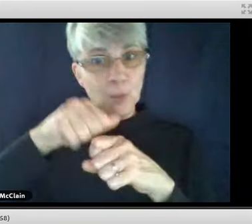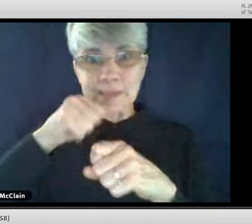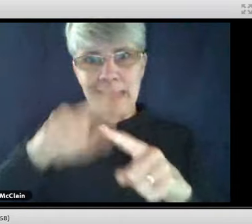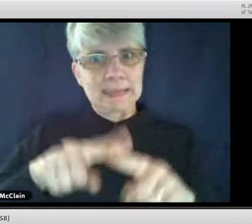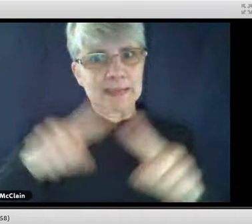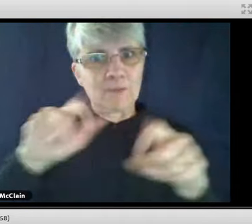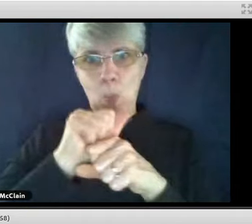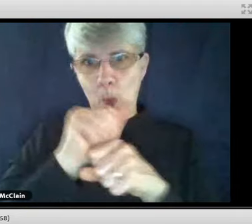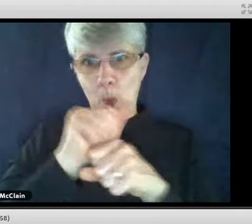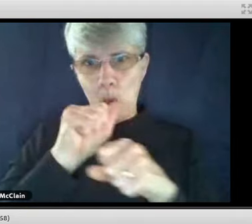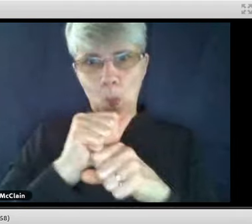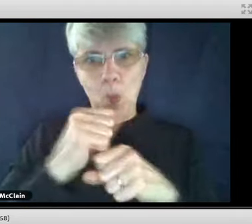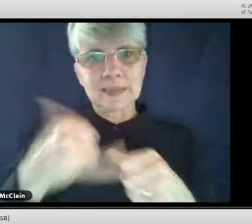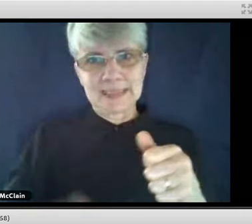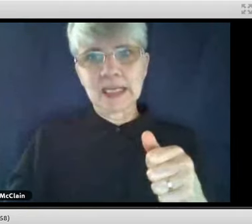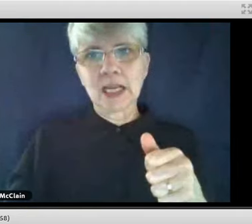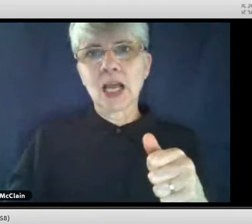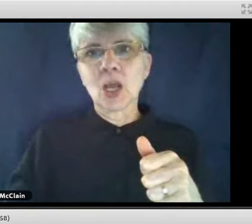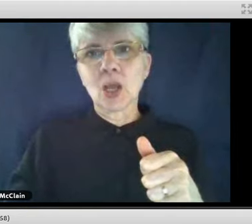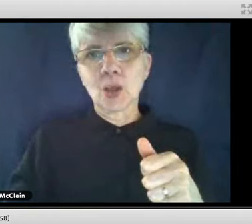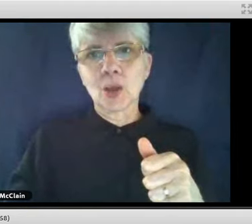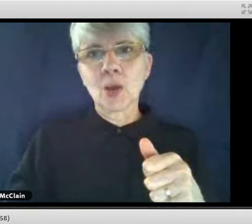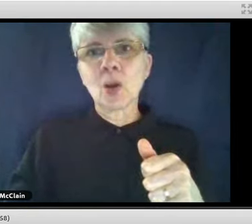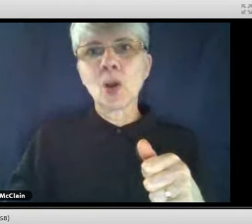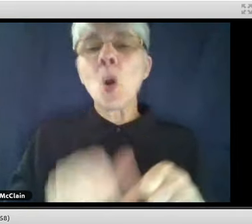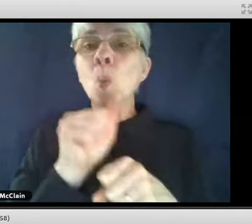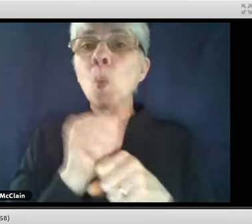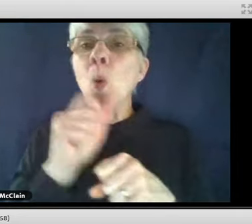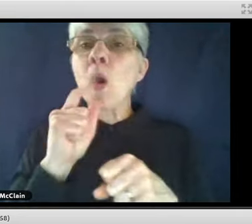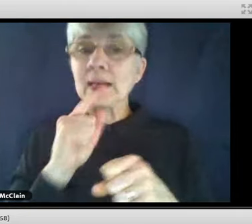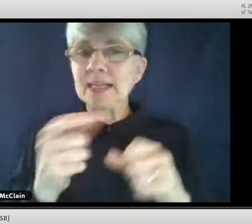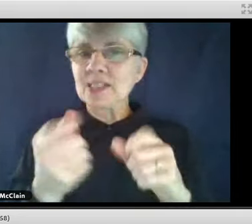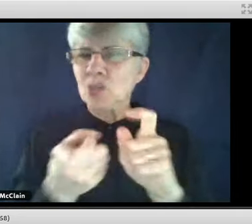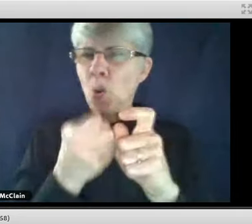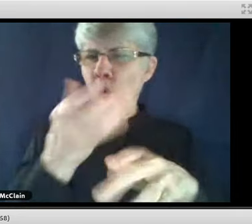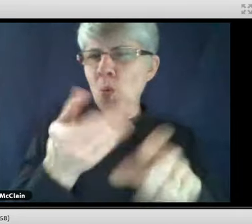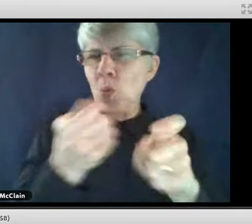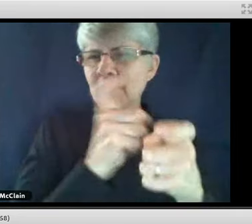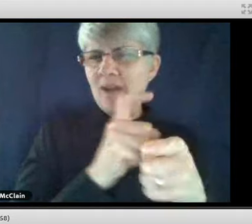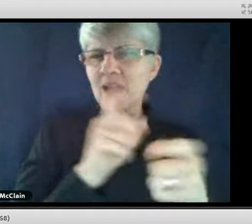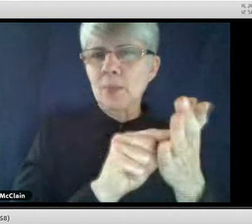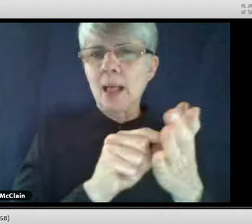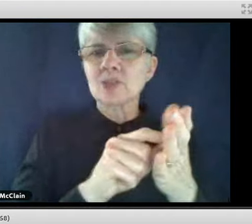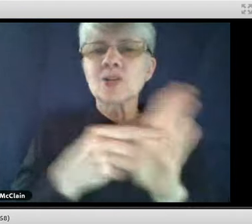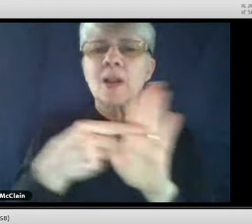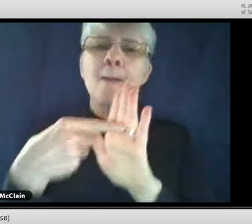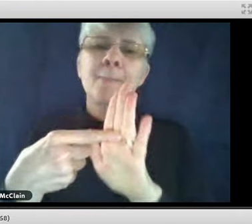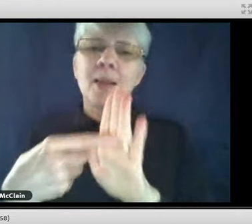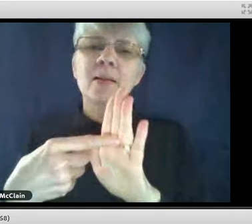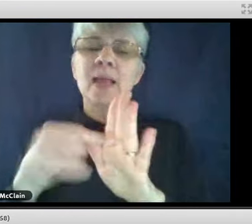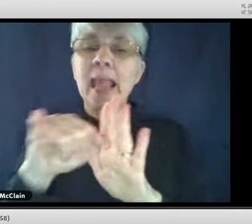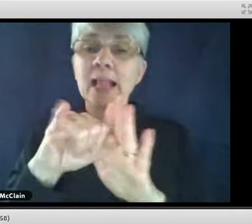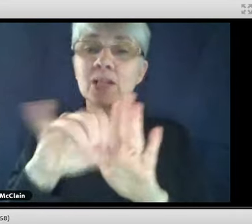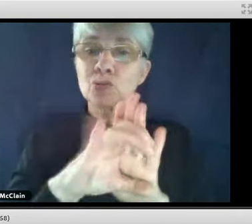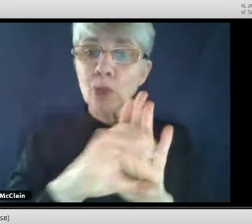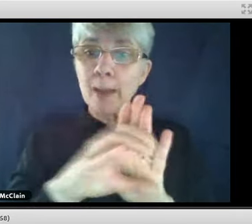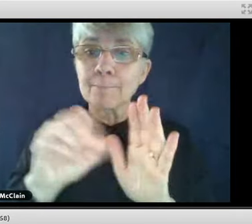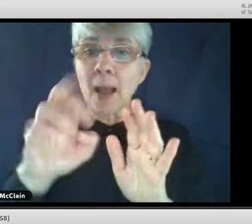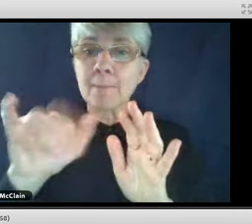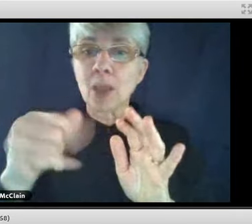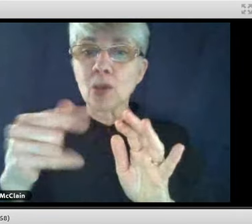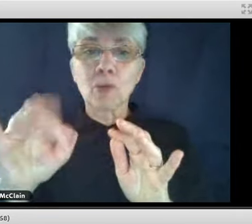work, right? So this is the same work. It's just revised for American publication and illustrated by Mary Grandpere. But just like our